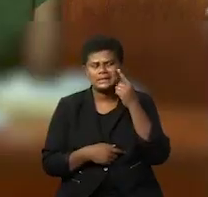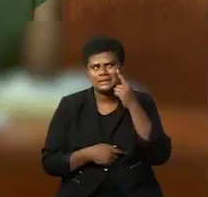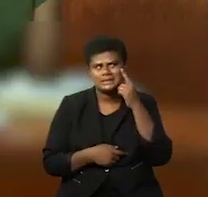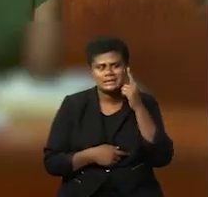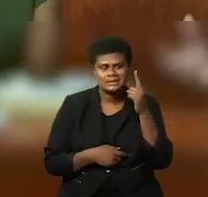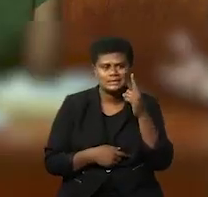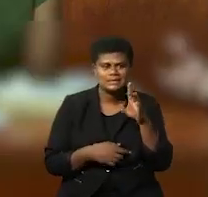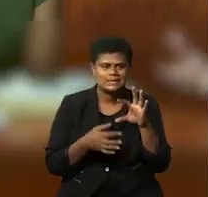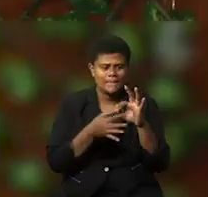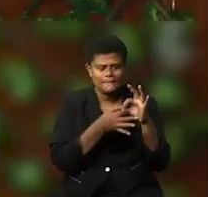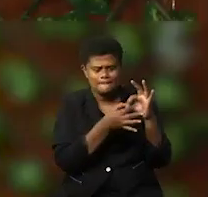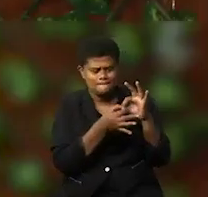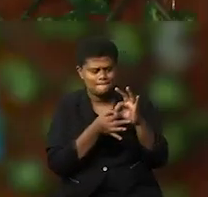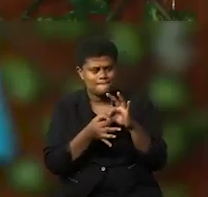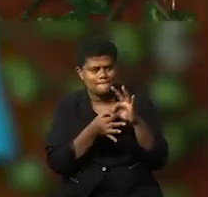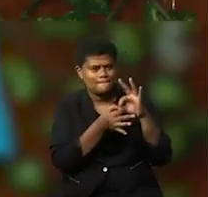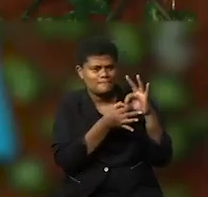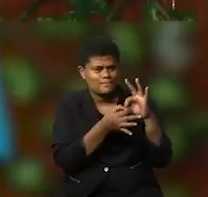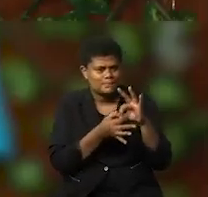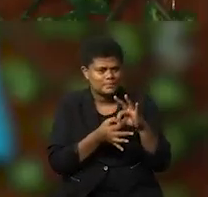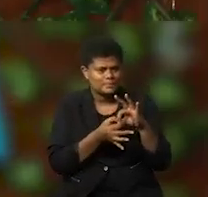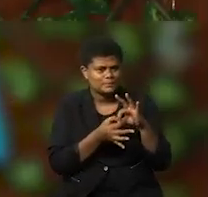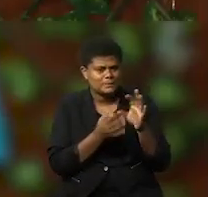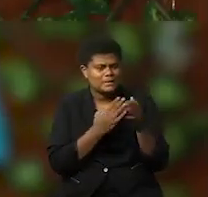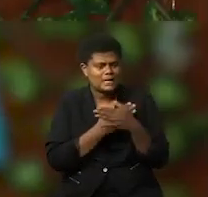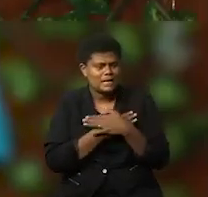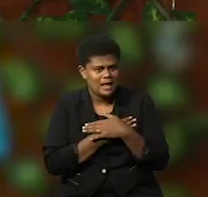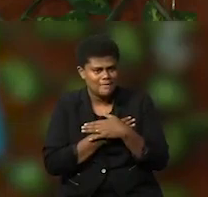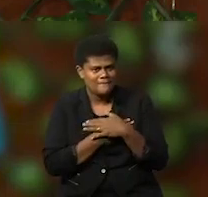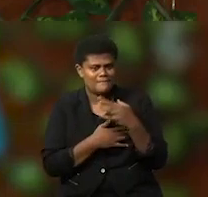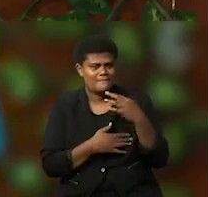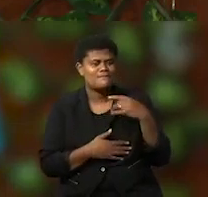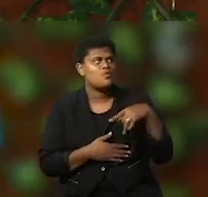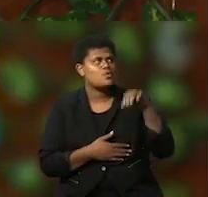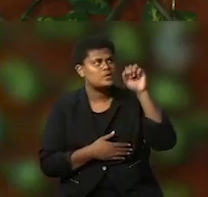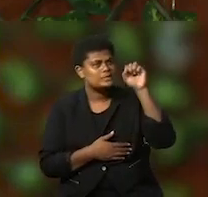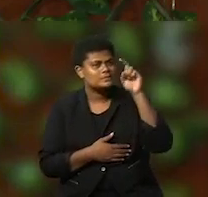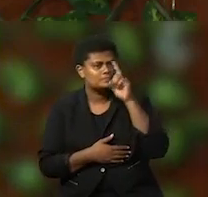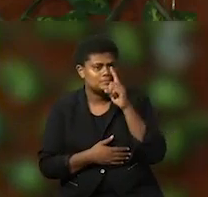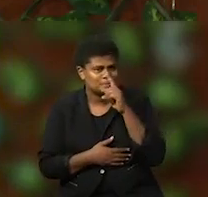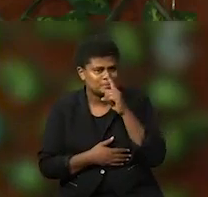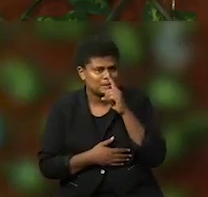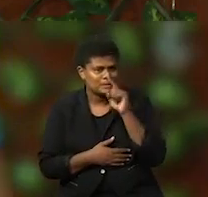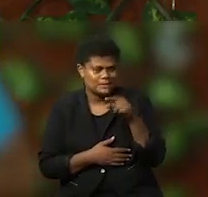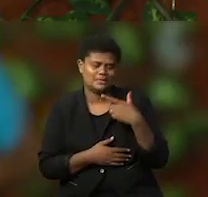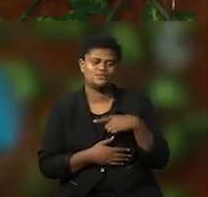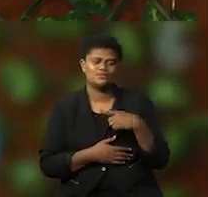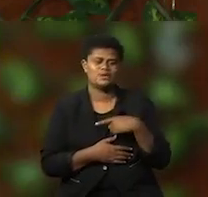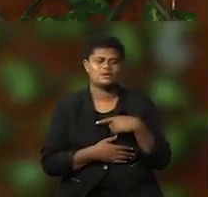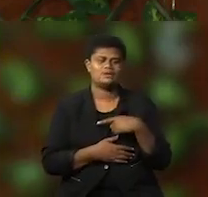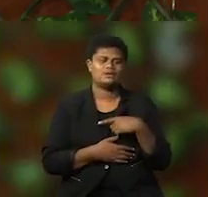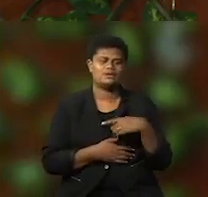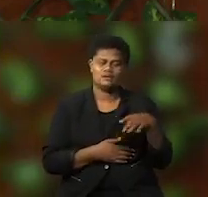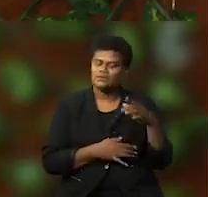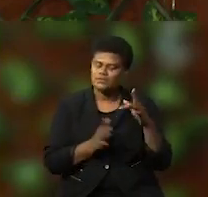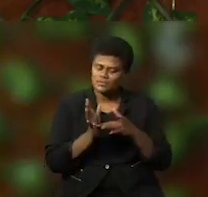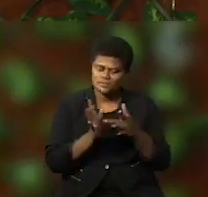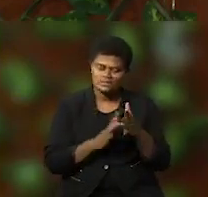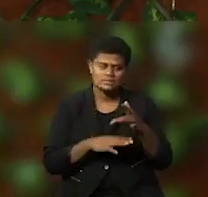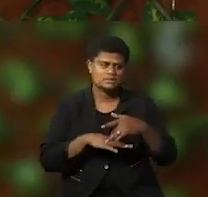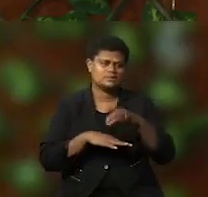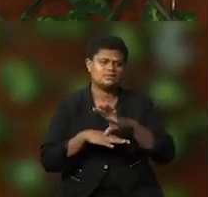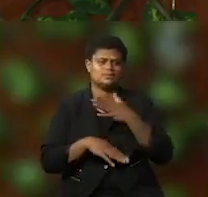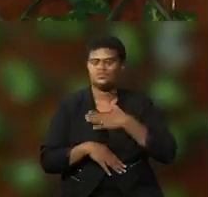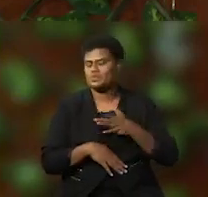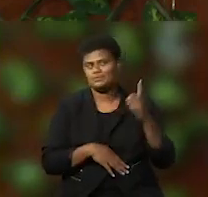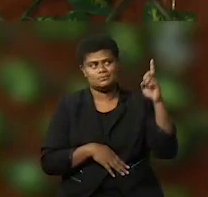have, the love for the love of mankind, so that we can have eternal life. Thank you for the thoughts that you both shared. And just continuing from